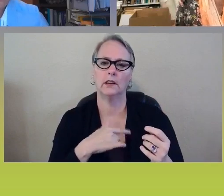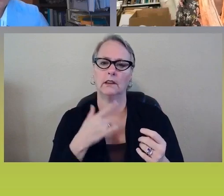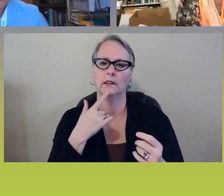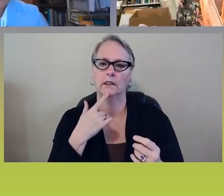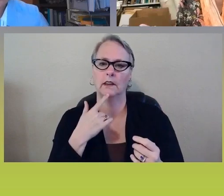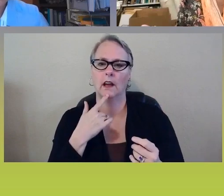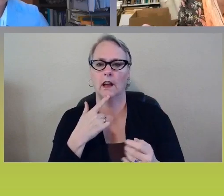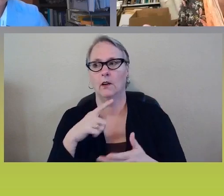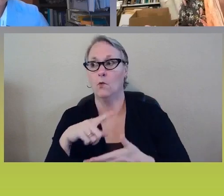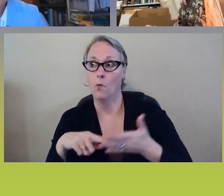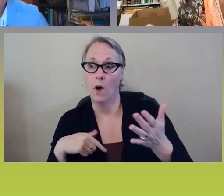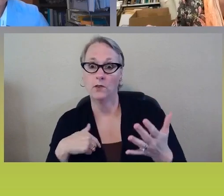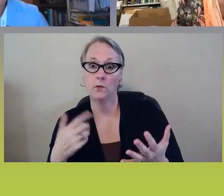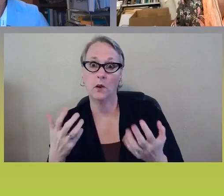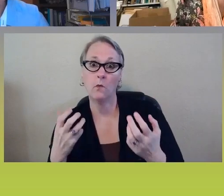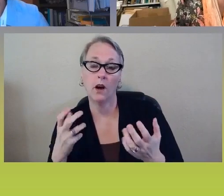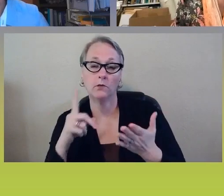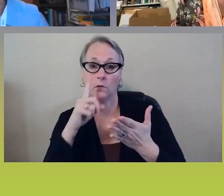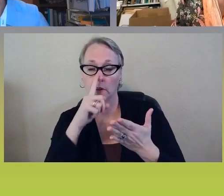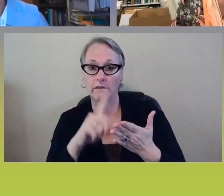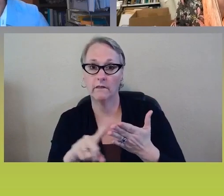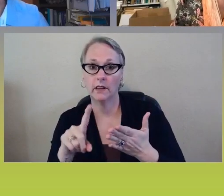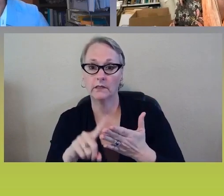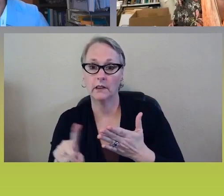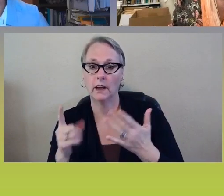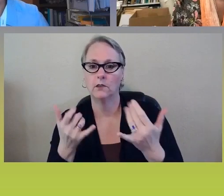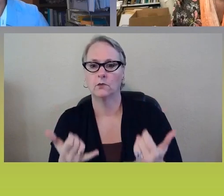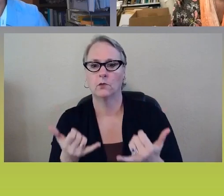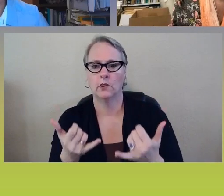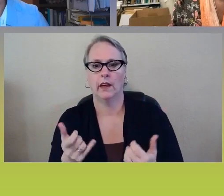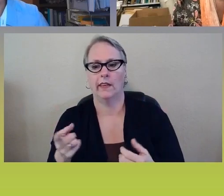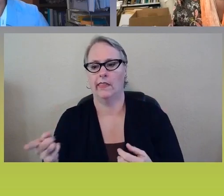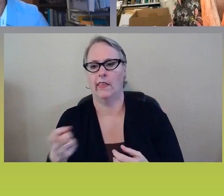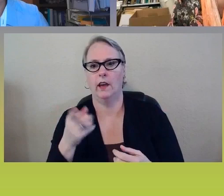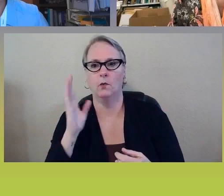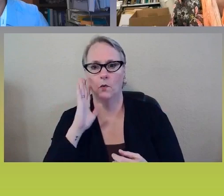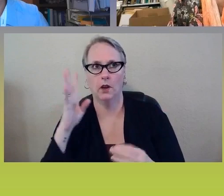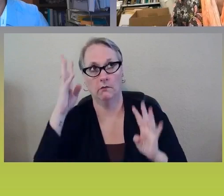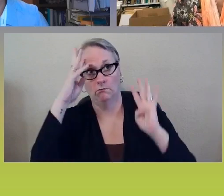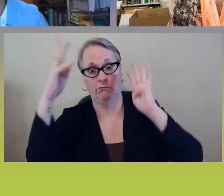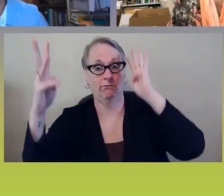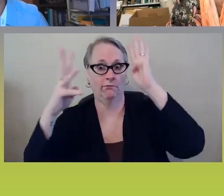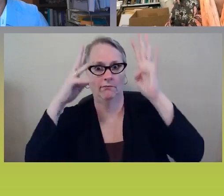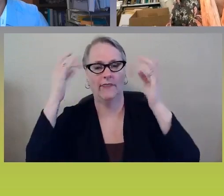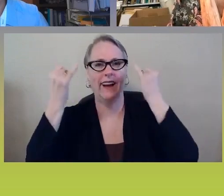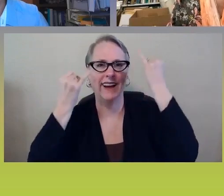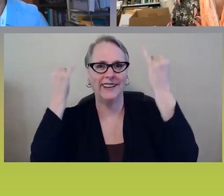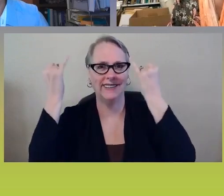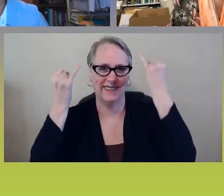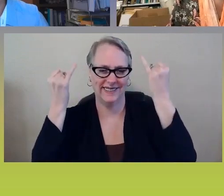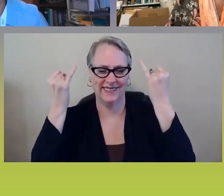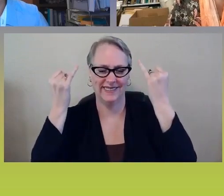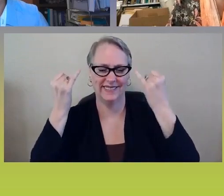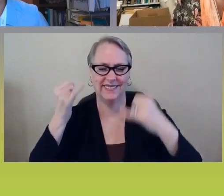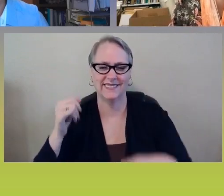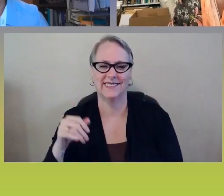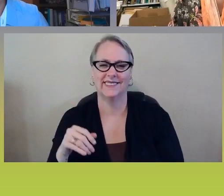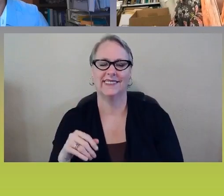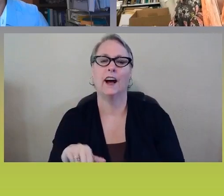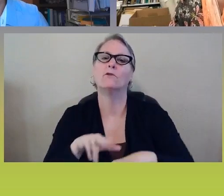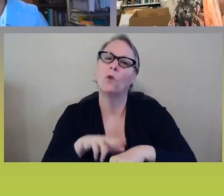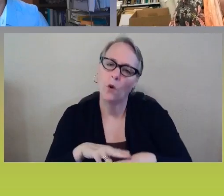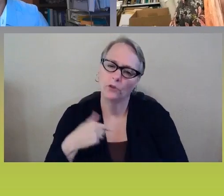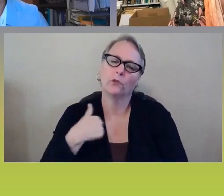want to investigate today? They are going to come up with ideas. Of course, we always have something in